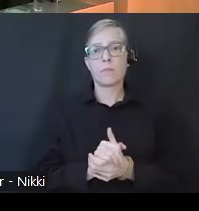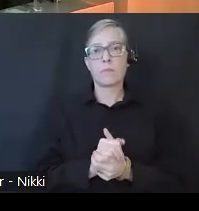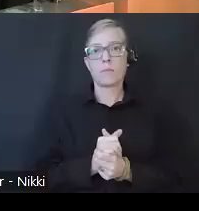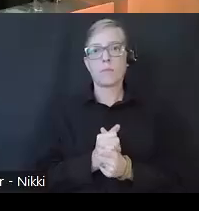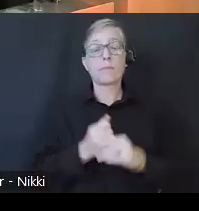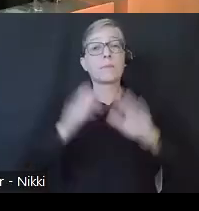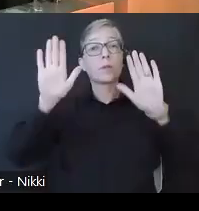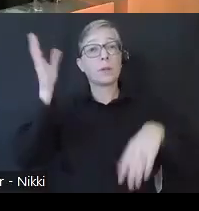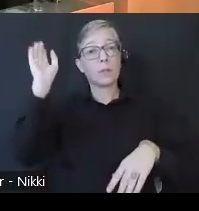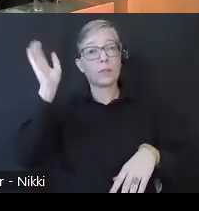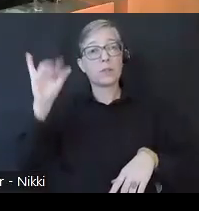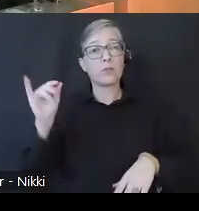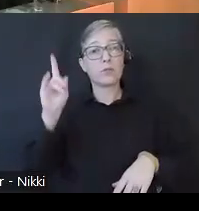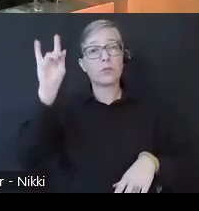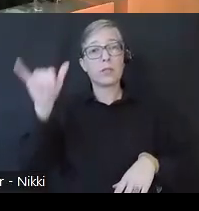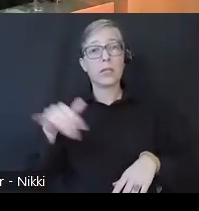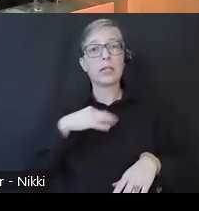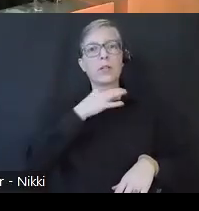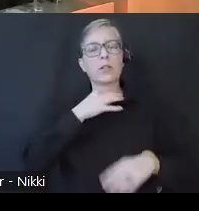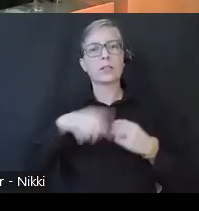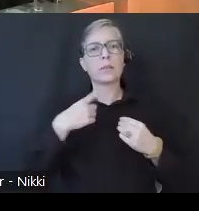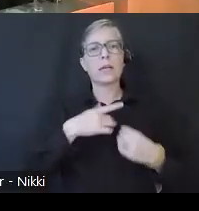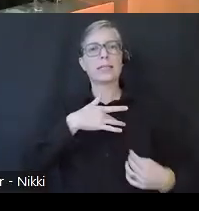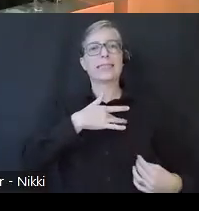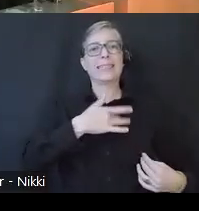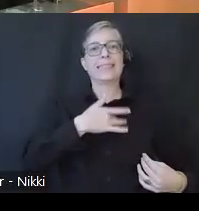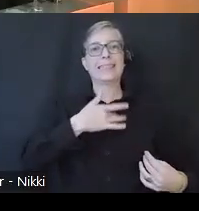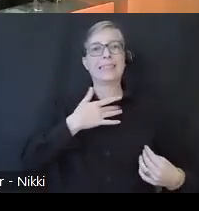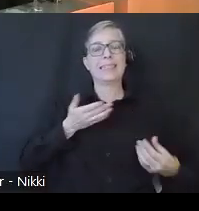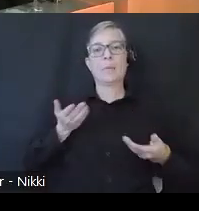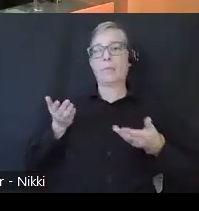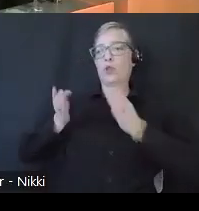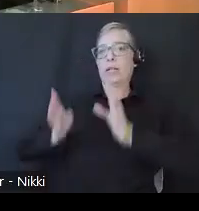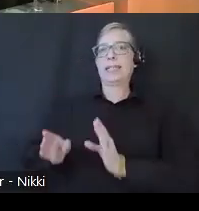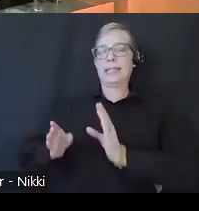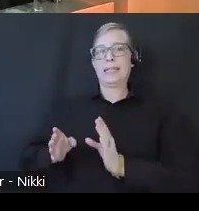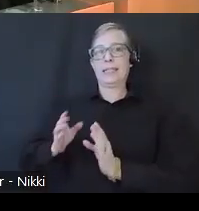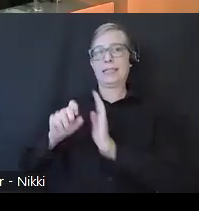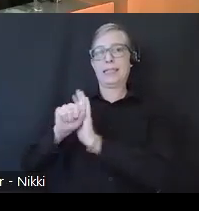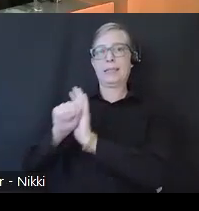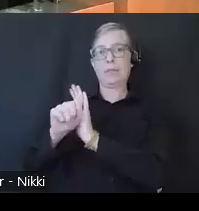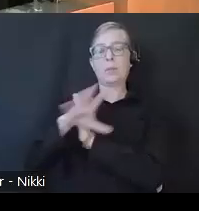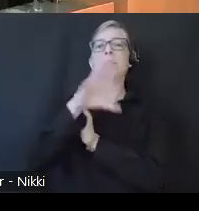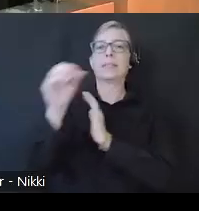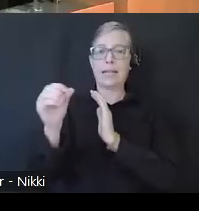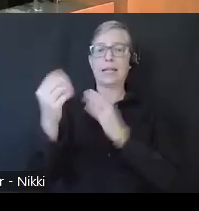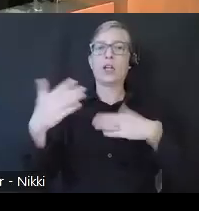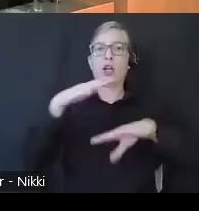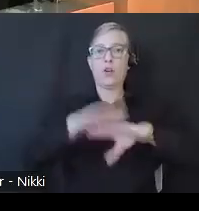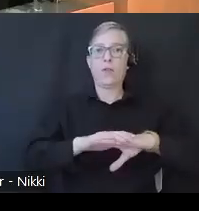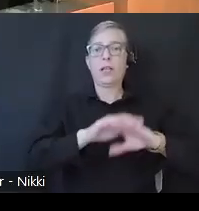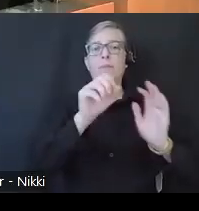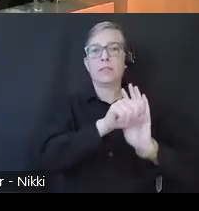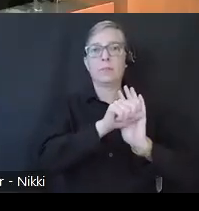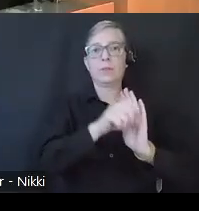Judy. I'm curious about sense presence symptoms and potential overlap with symptoms from trauma-related disorders, including